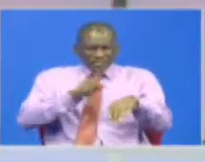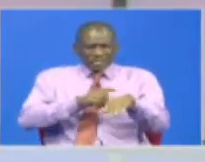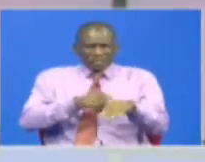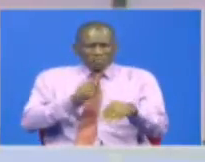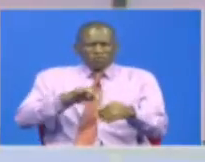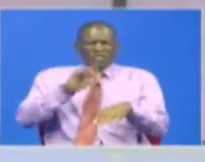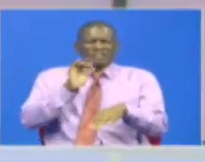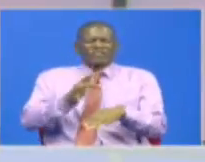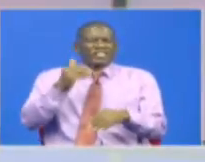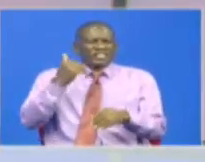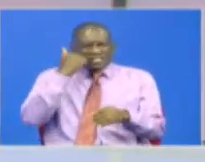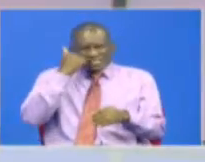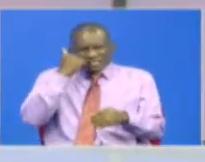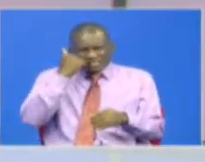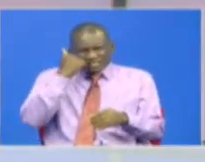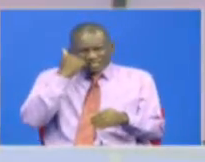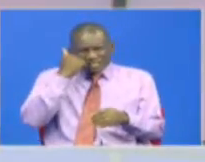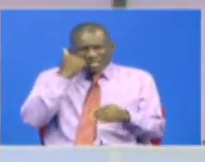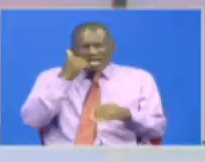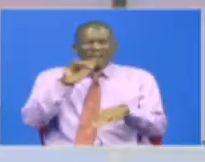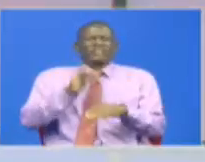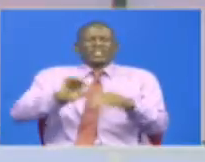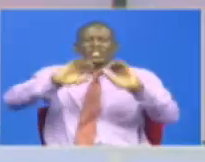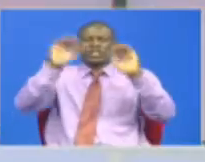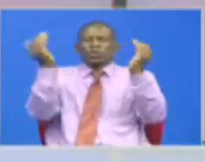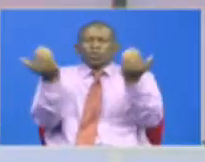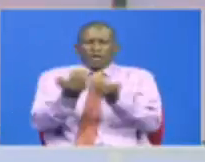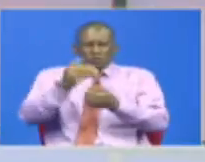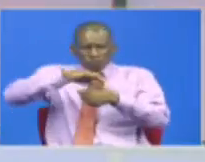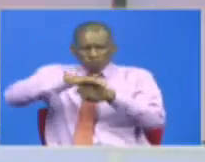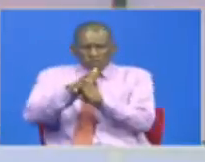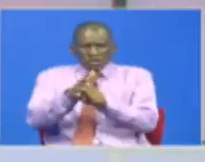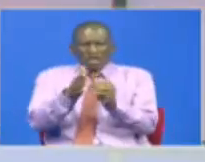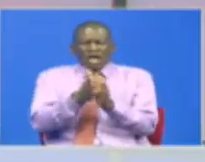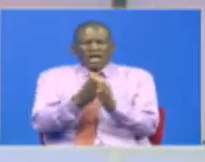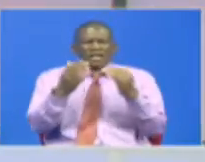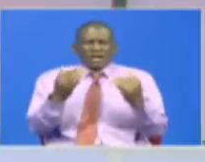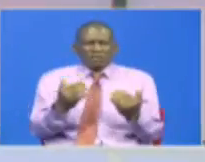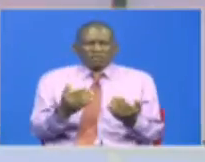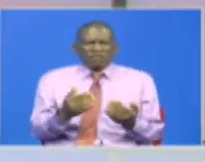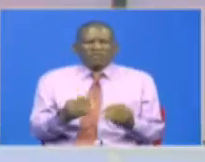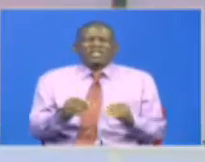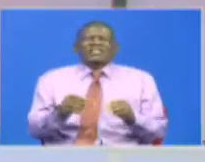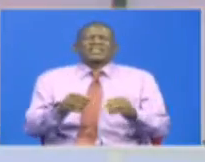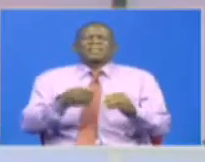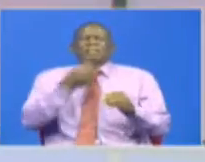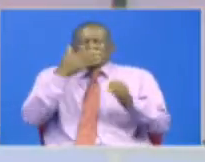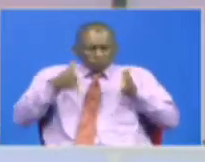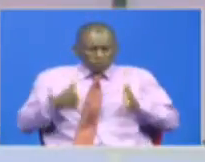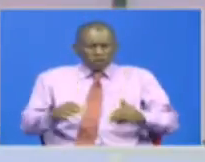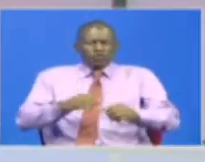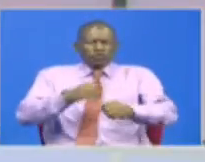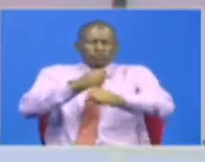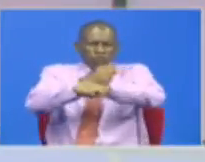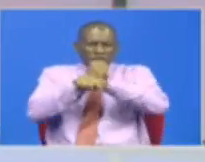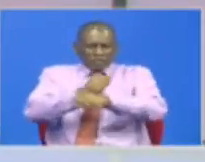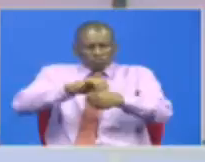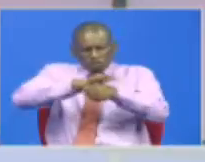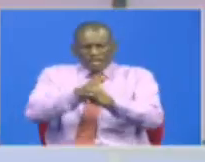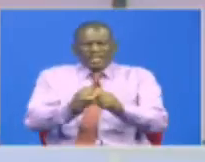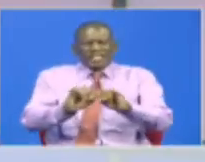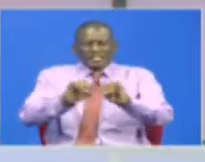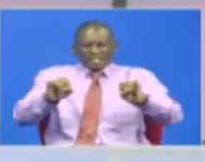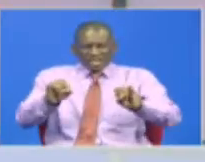infectious disease ravaging the world and whose first line of defense is hygiene. But for hundreds of families in